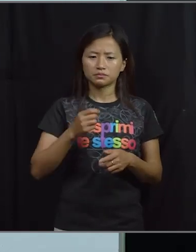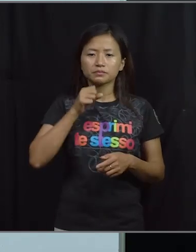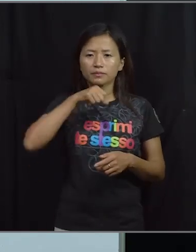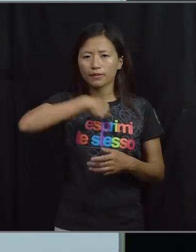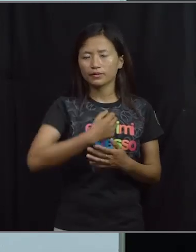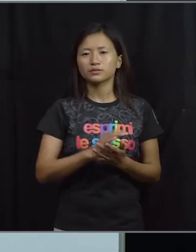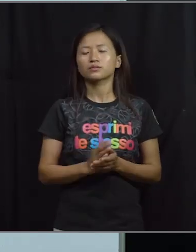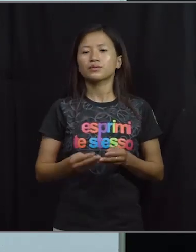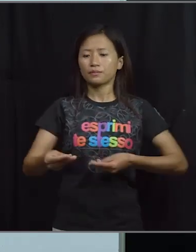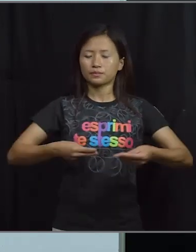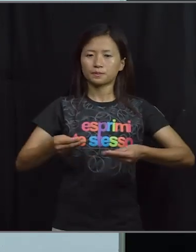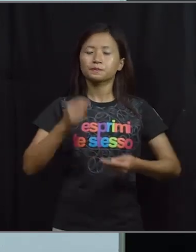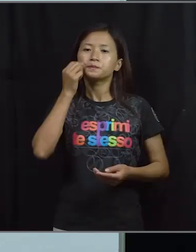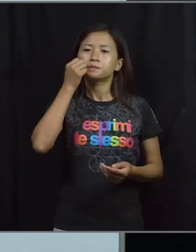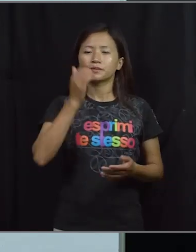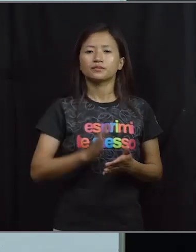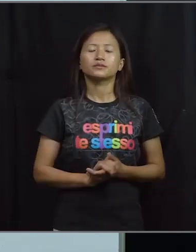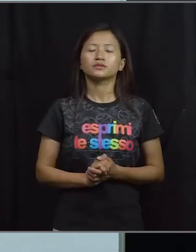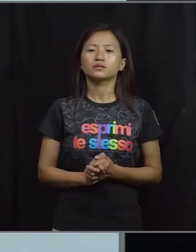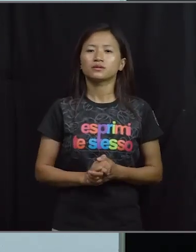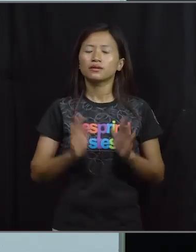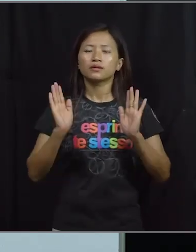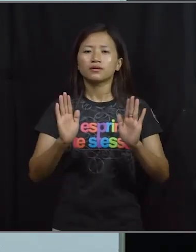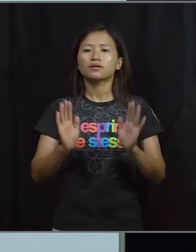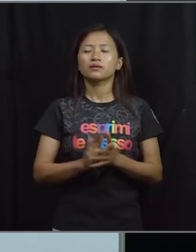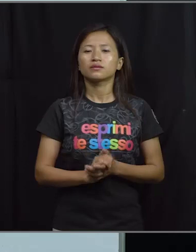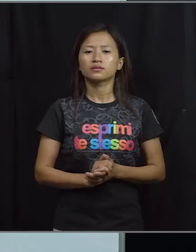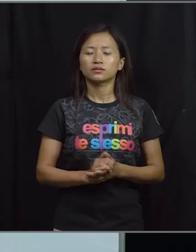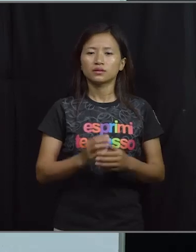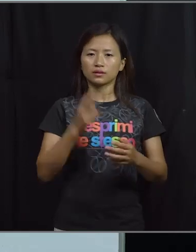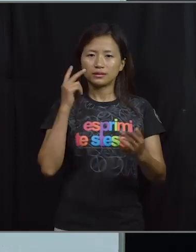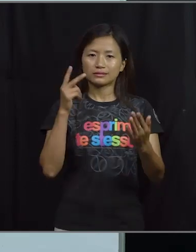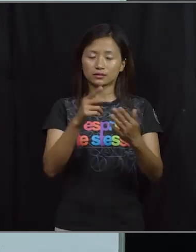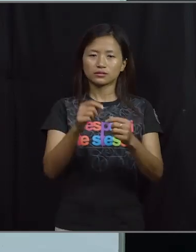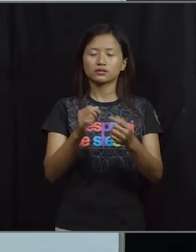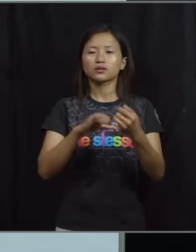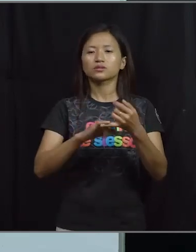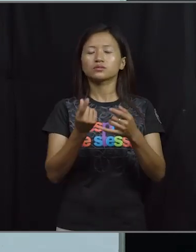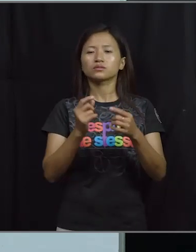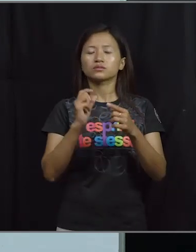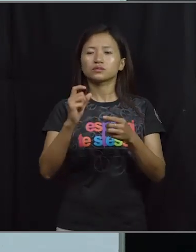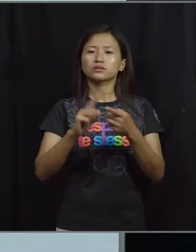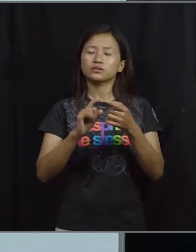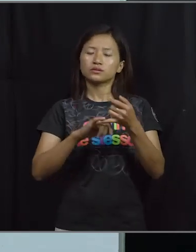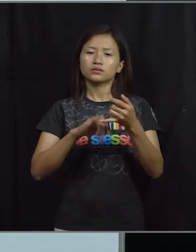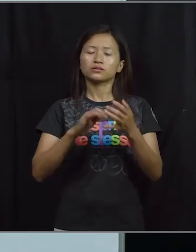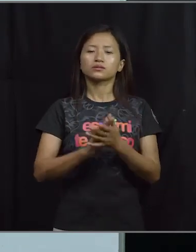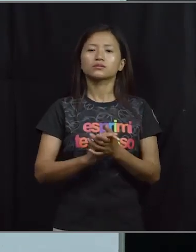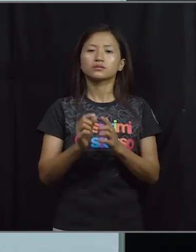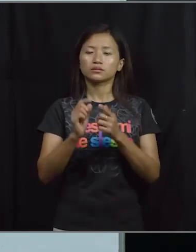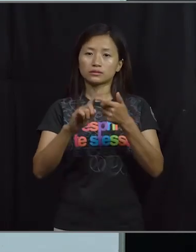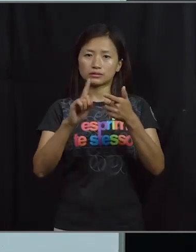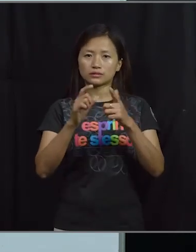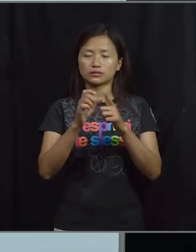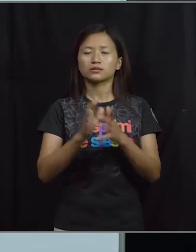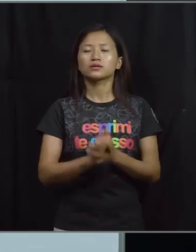were businessmen, and they have succeeded the business. His father have succeeded